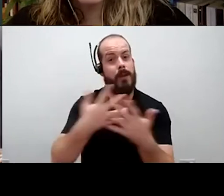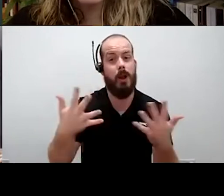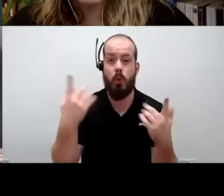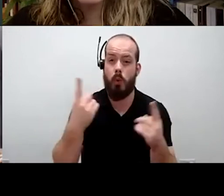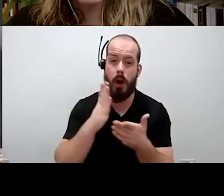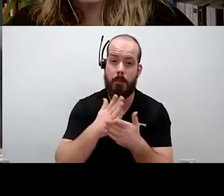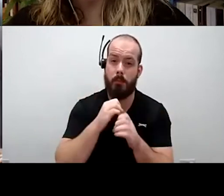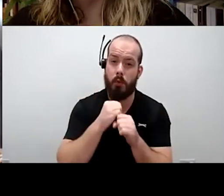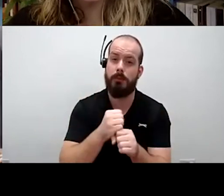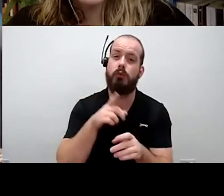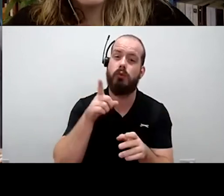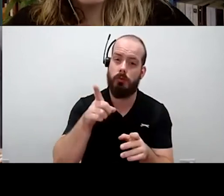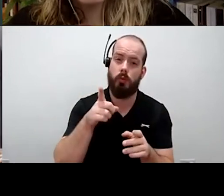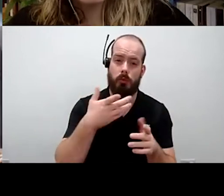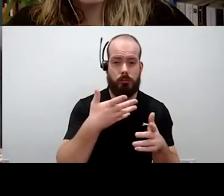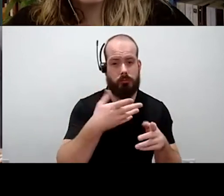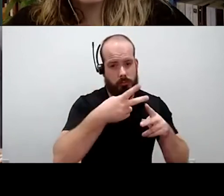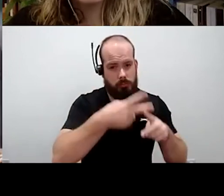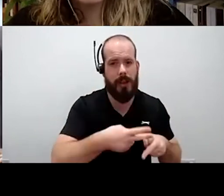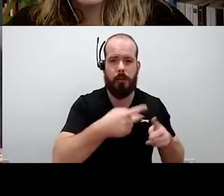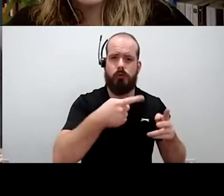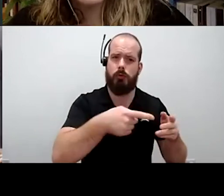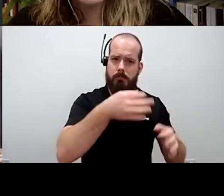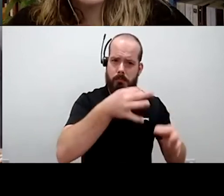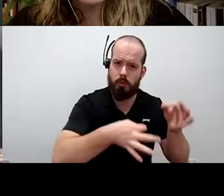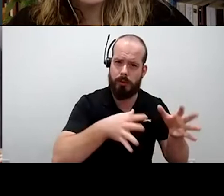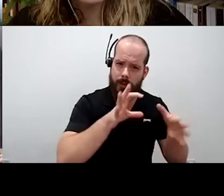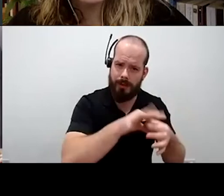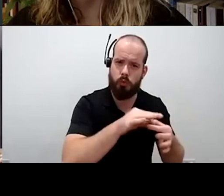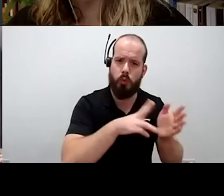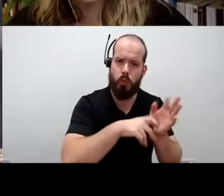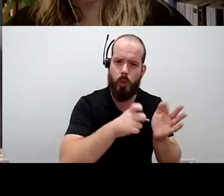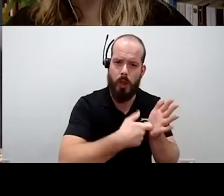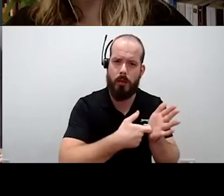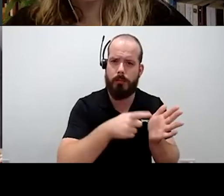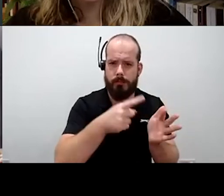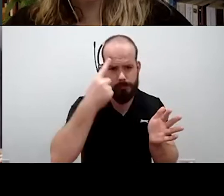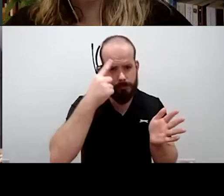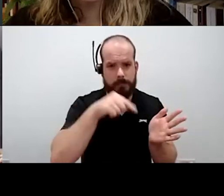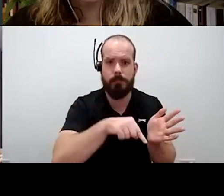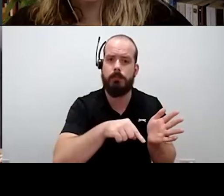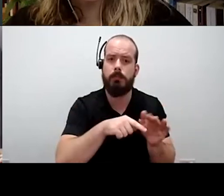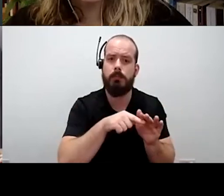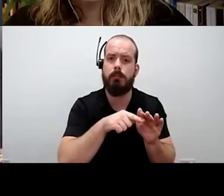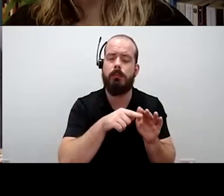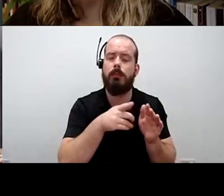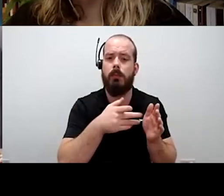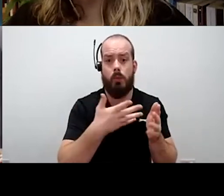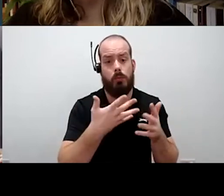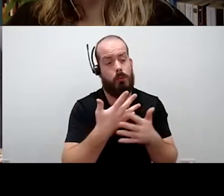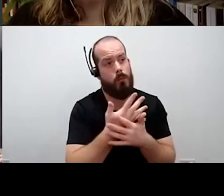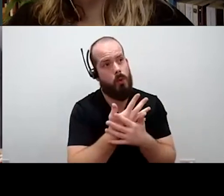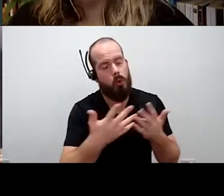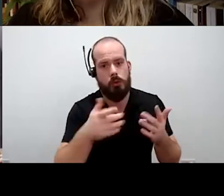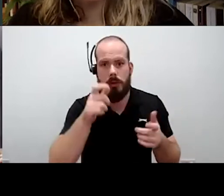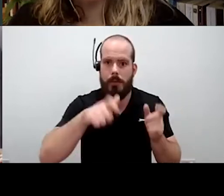committed to democracy, and I think originally the idea of turning the nuclear plowshares, turning nuclear weapons into, there's a lot of idealism, and a lot of,